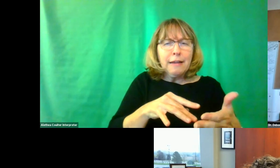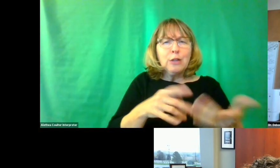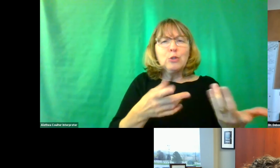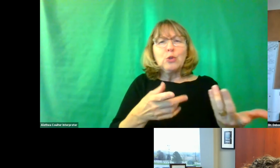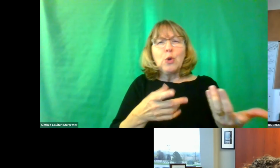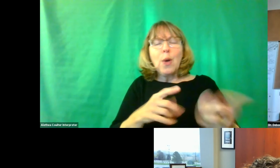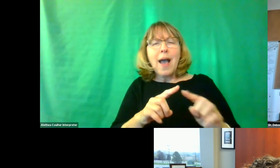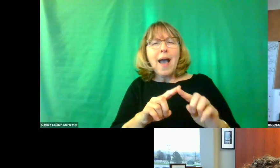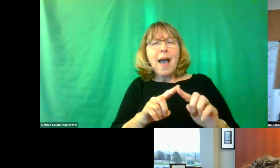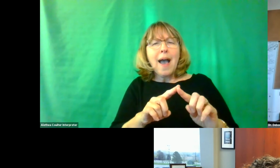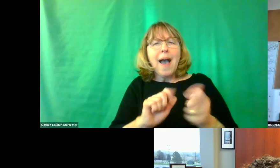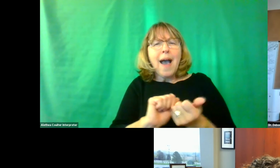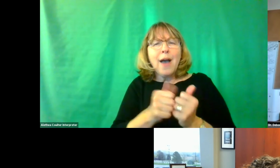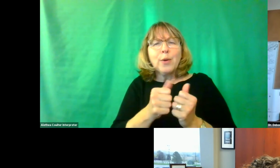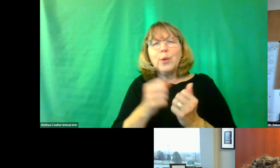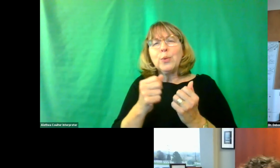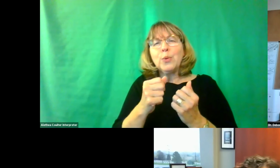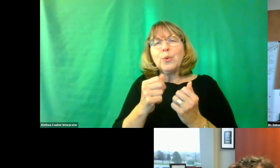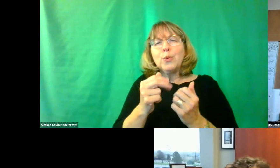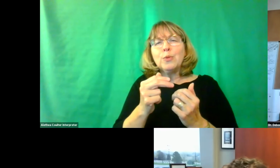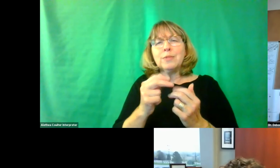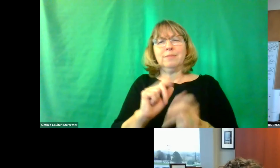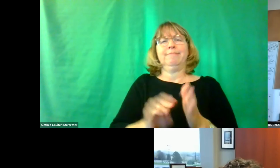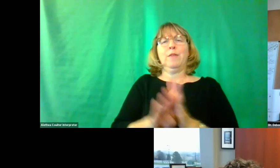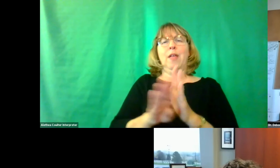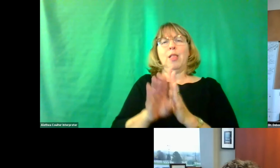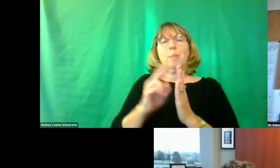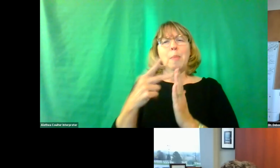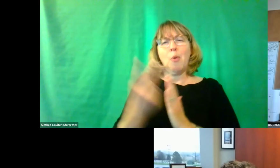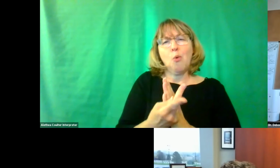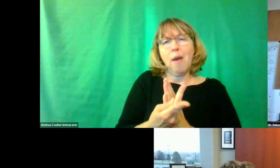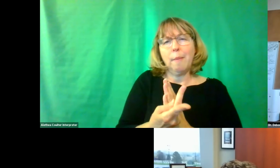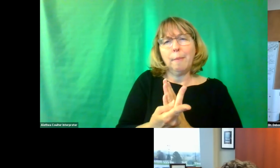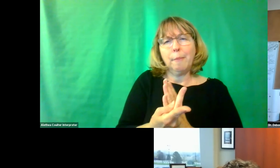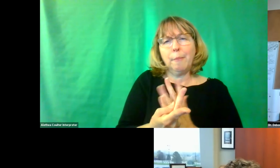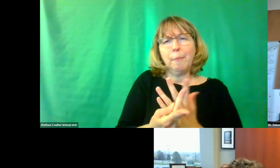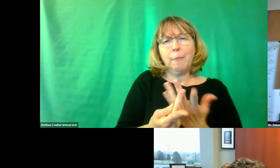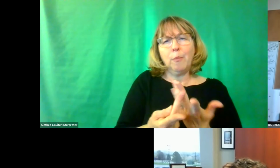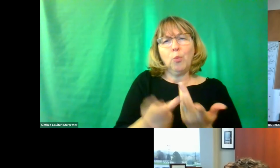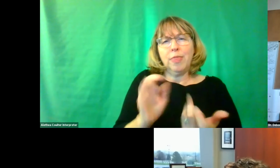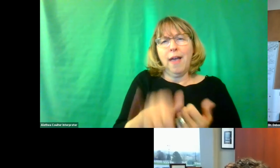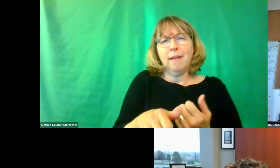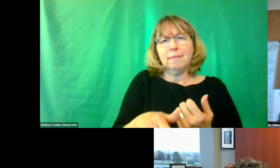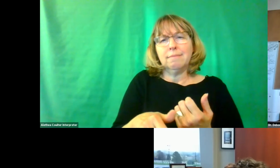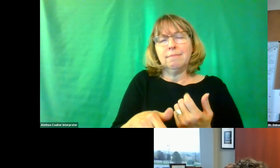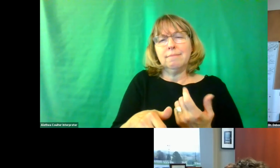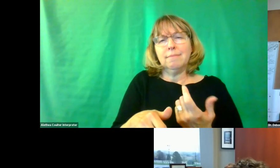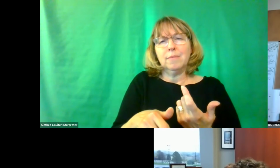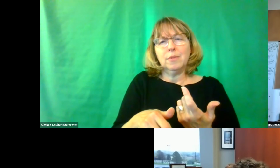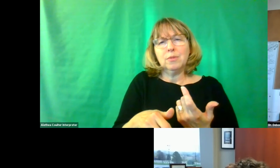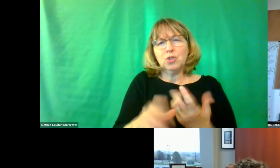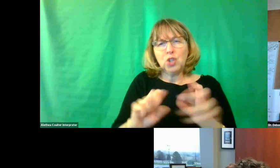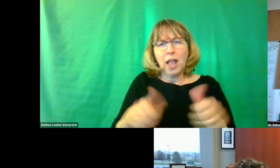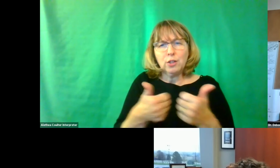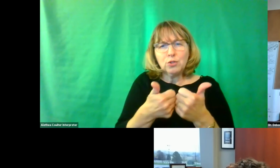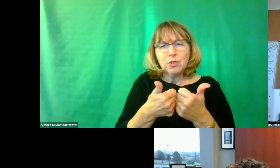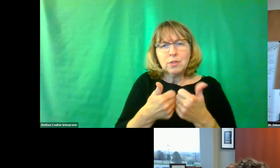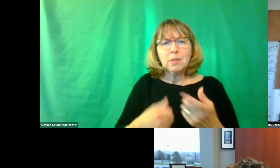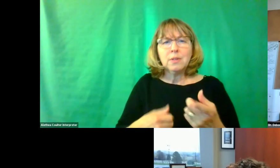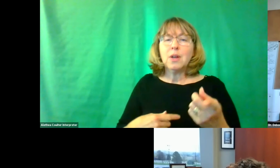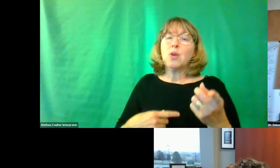you build a program around that? Yeah, it's very difficult to do that because, as you said, you